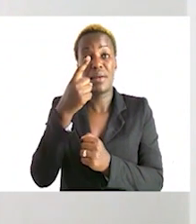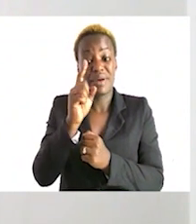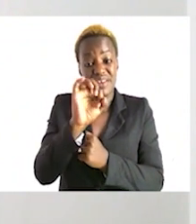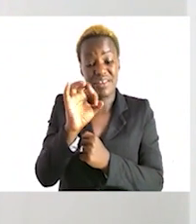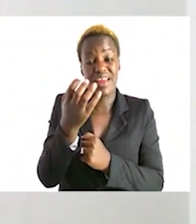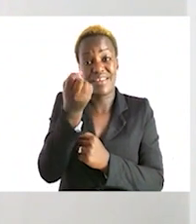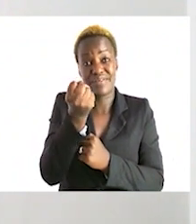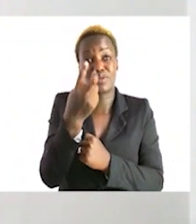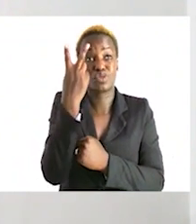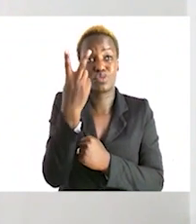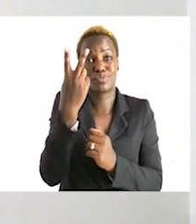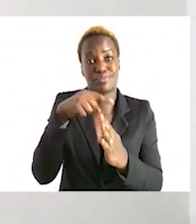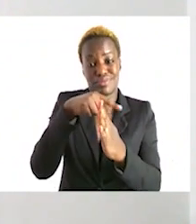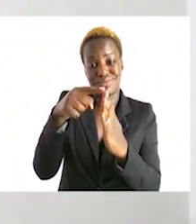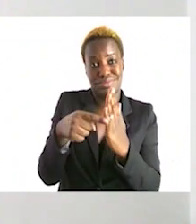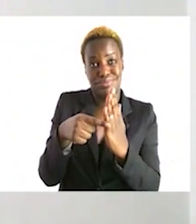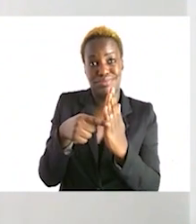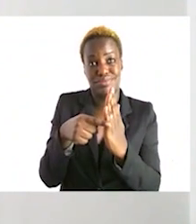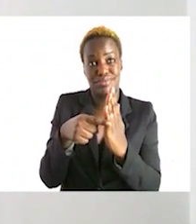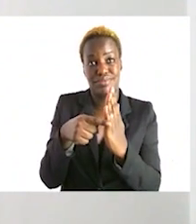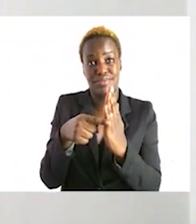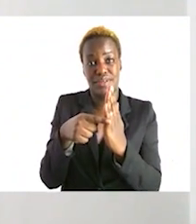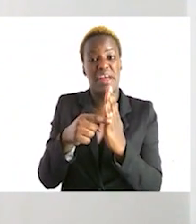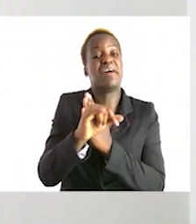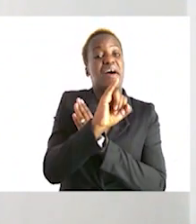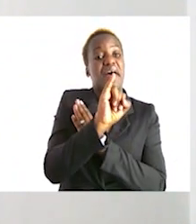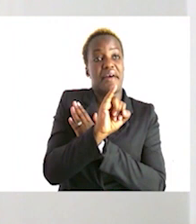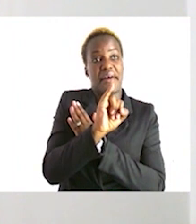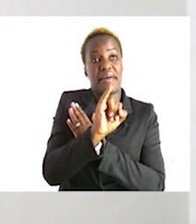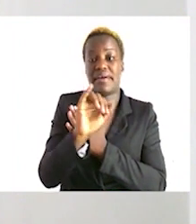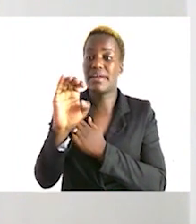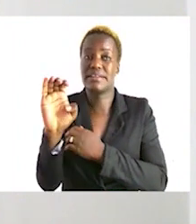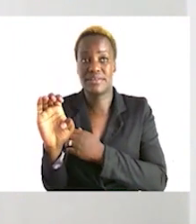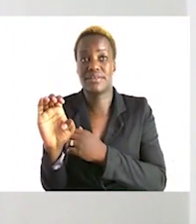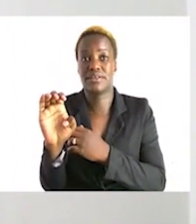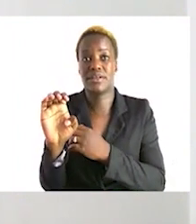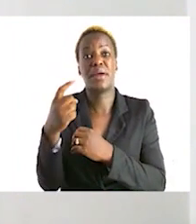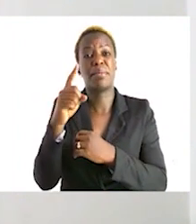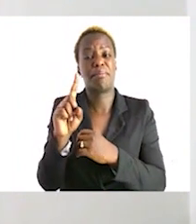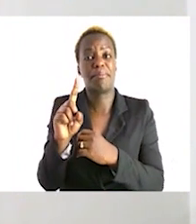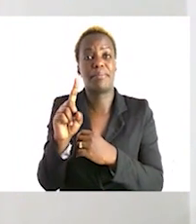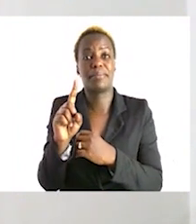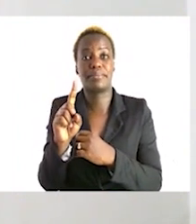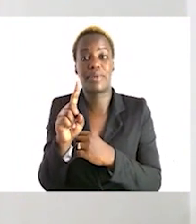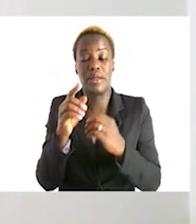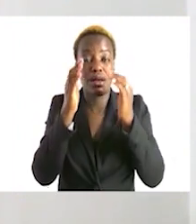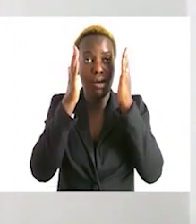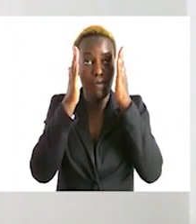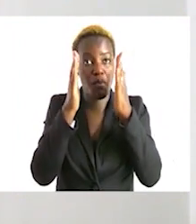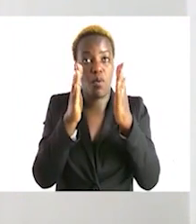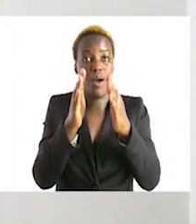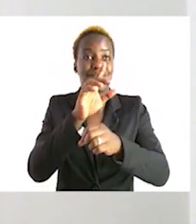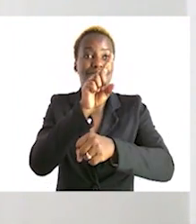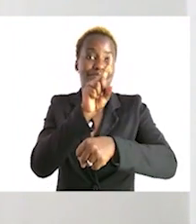for example, even here, we have an I and then we have an E. But the trick is we only focus on